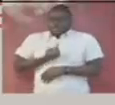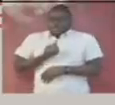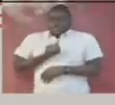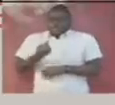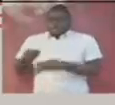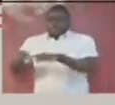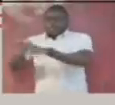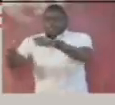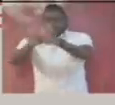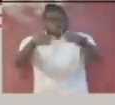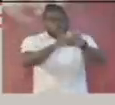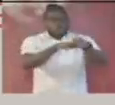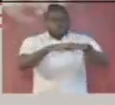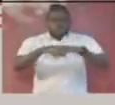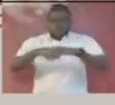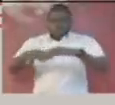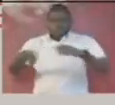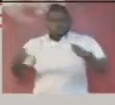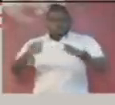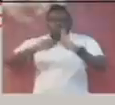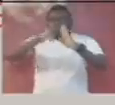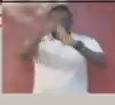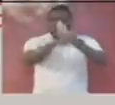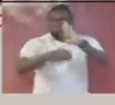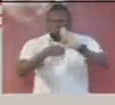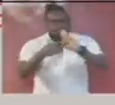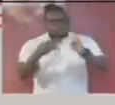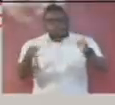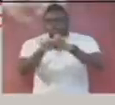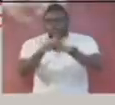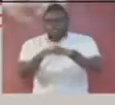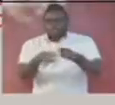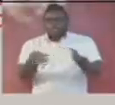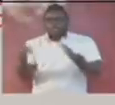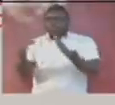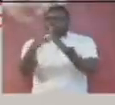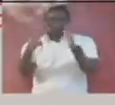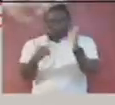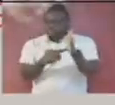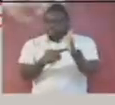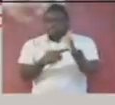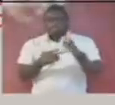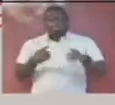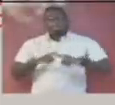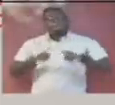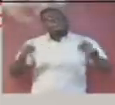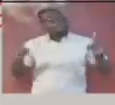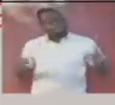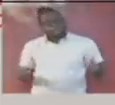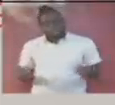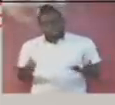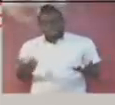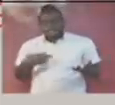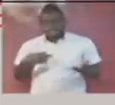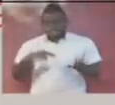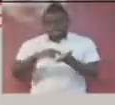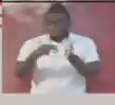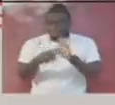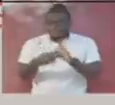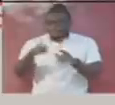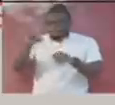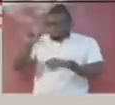management. To control now, we have to move to the next phase, which talks about vaccinating